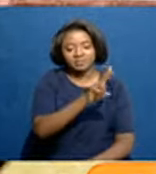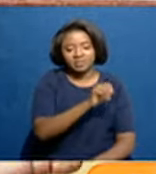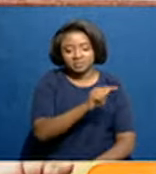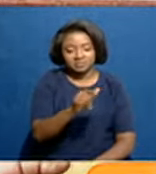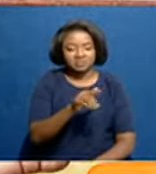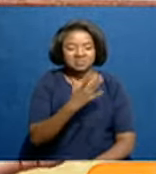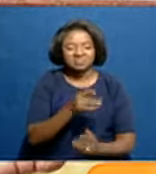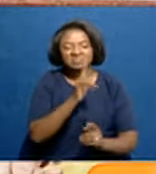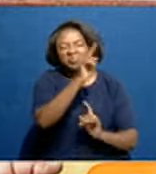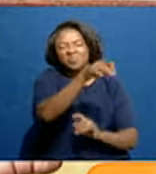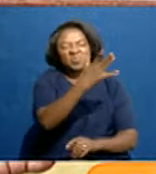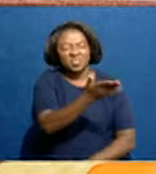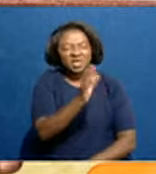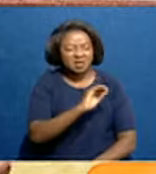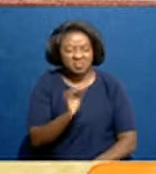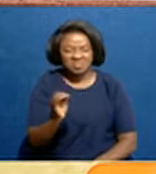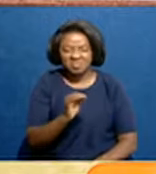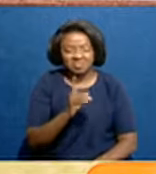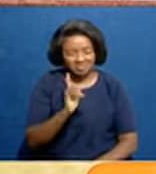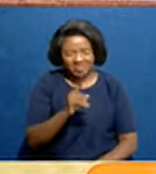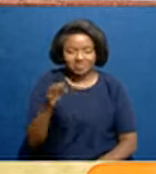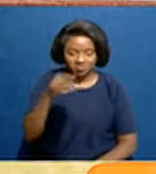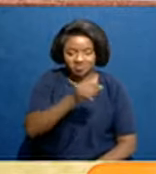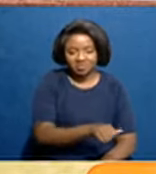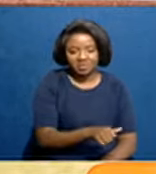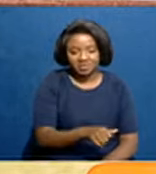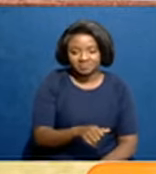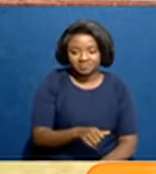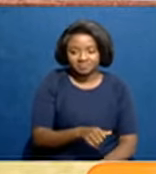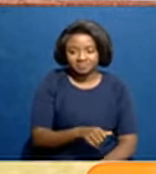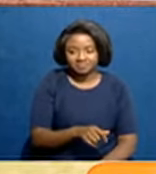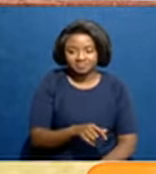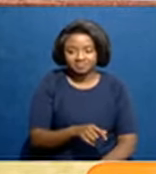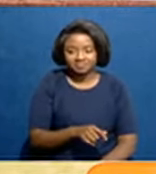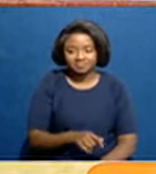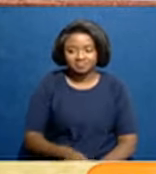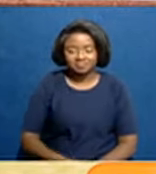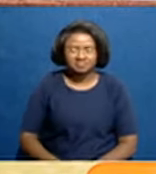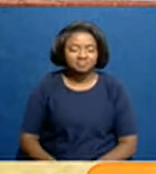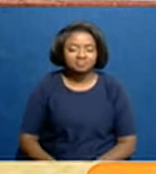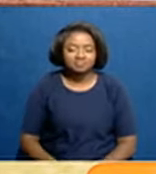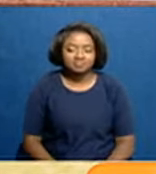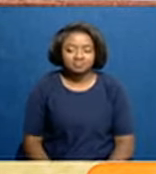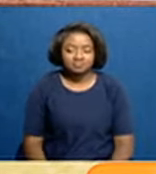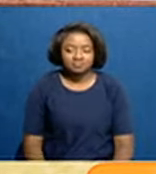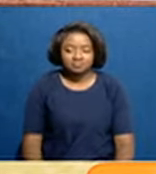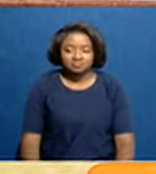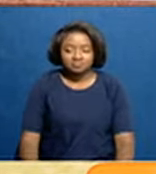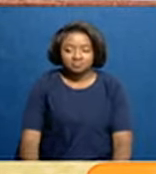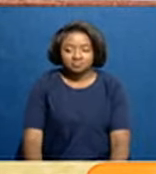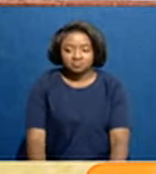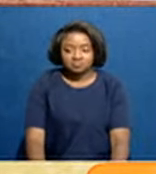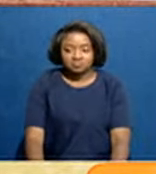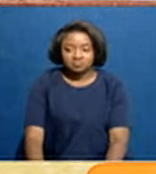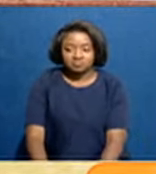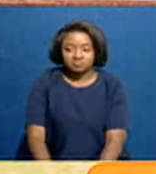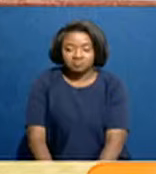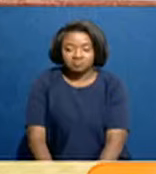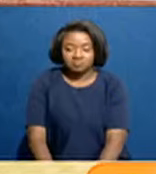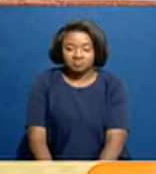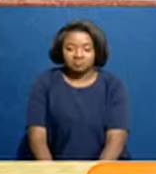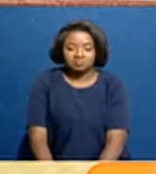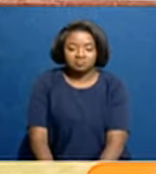probably will never go to Marsabit, okay? That's what a general tax is. So it does not bequeath you any direct benefit.